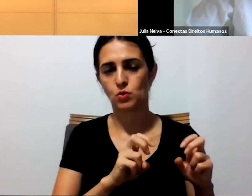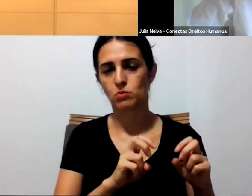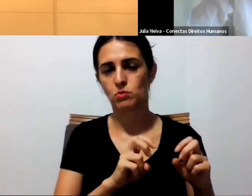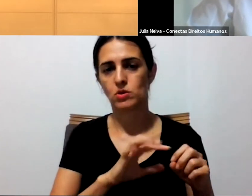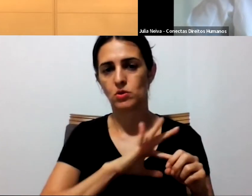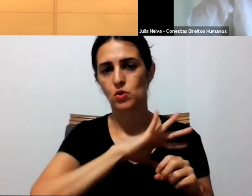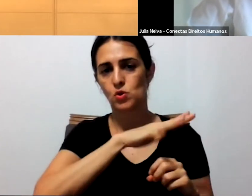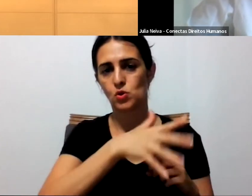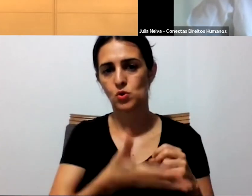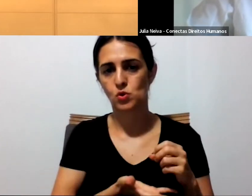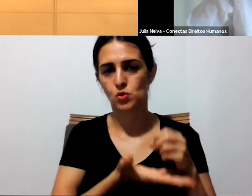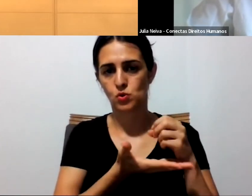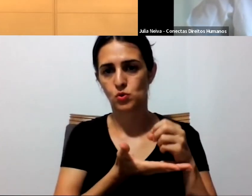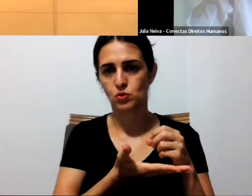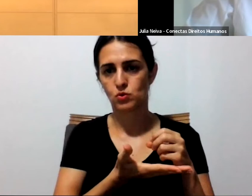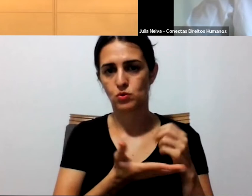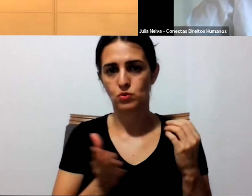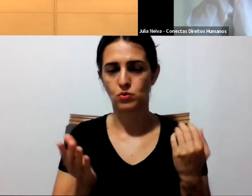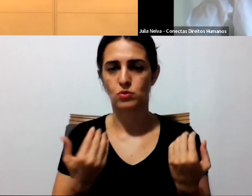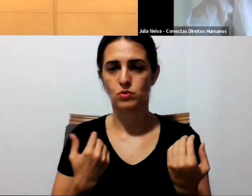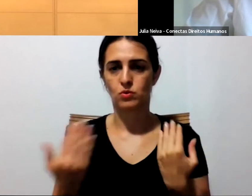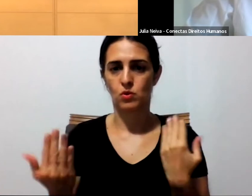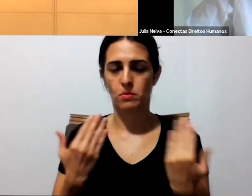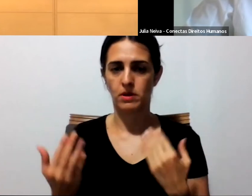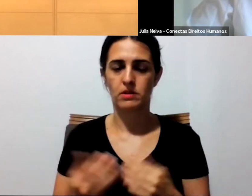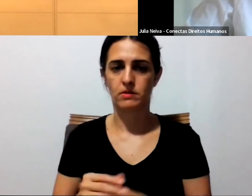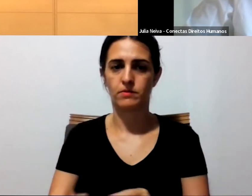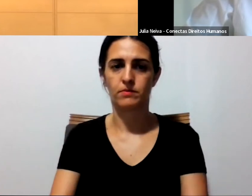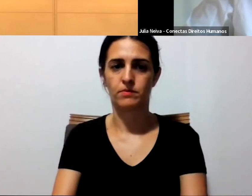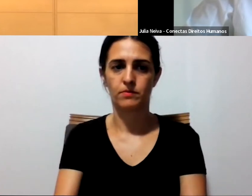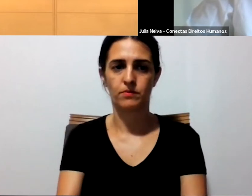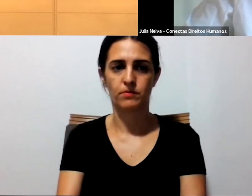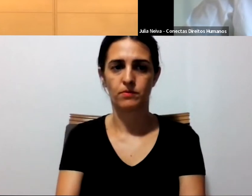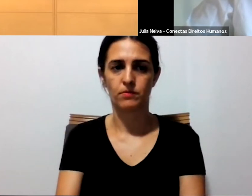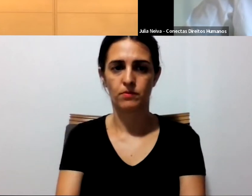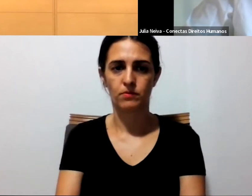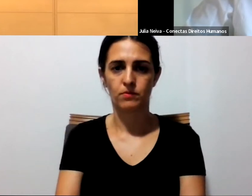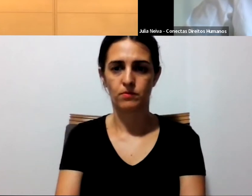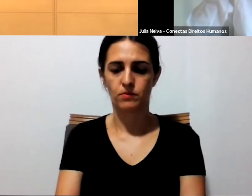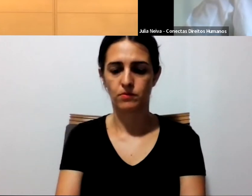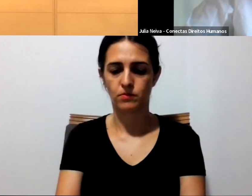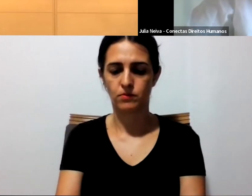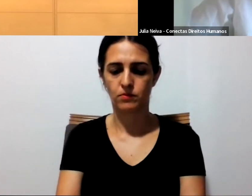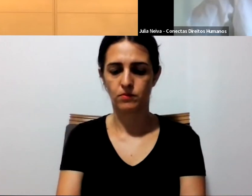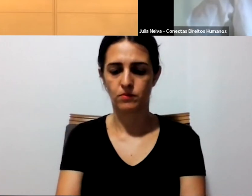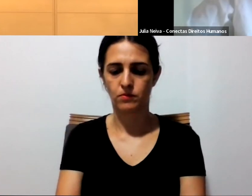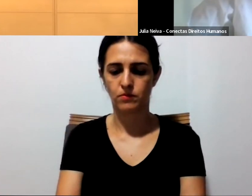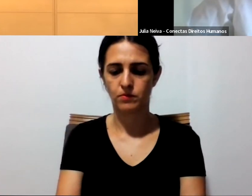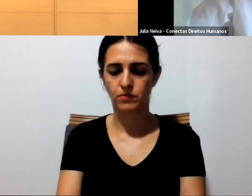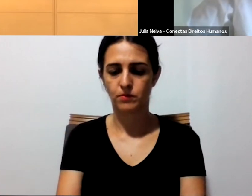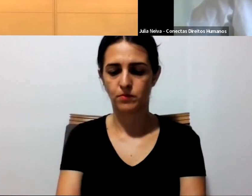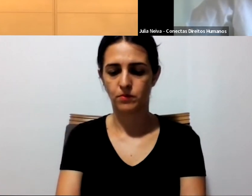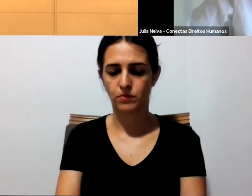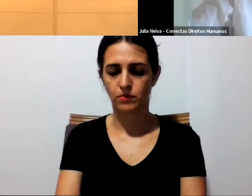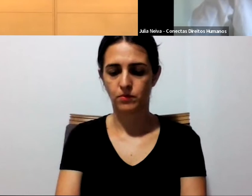will discuss which country, what will be the major political issues. So I want to